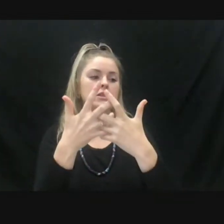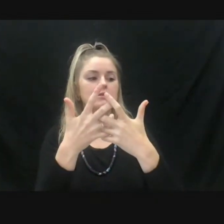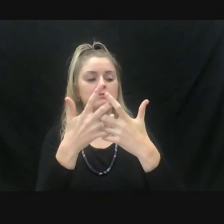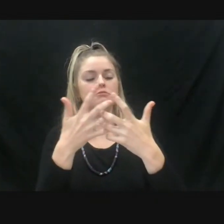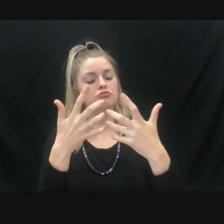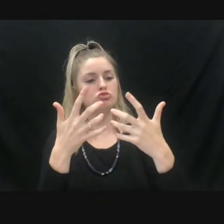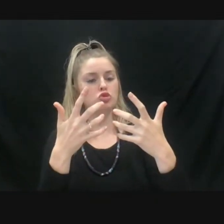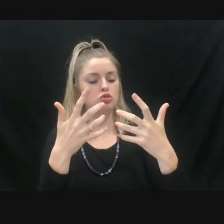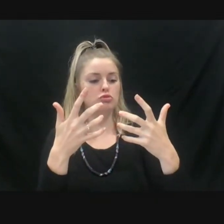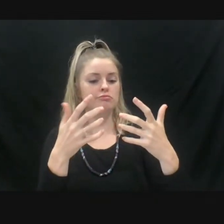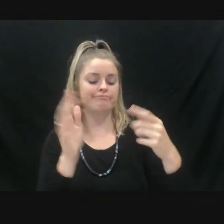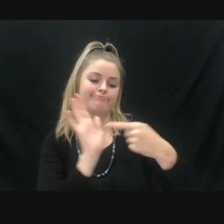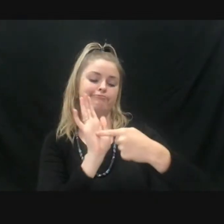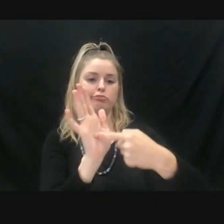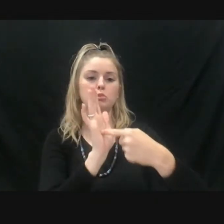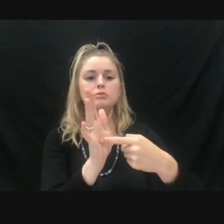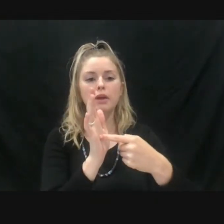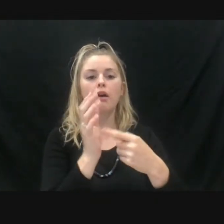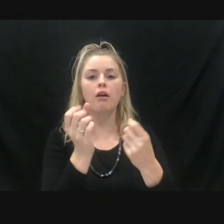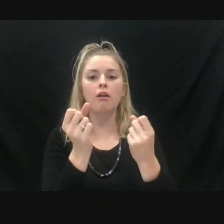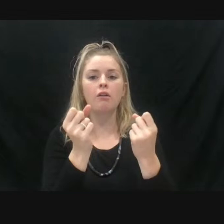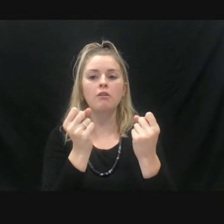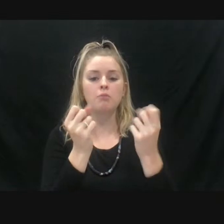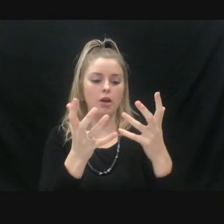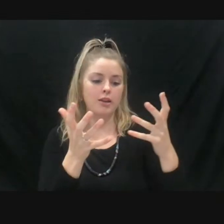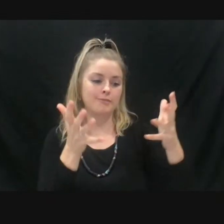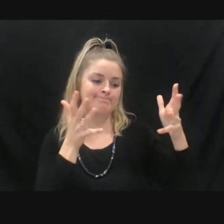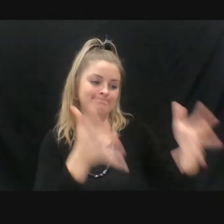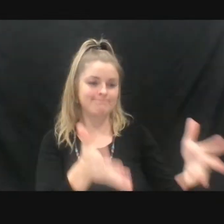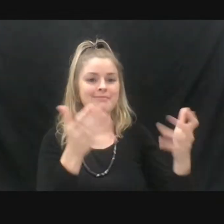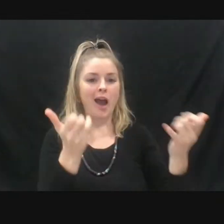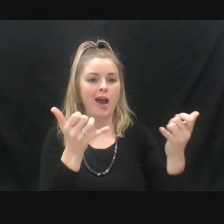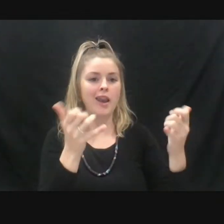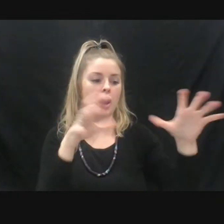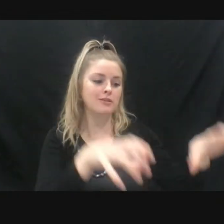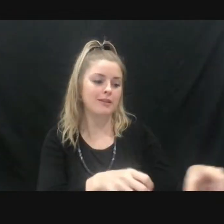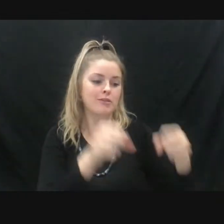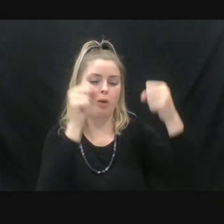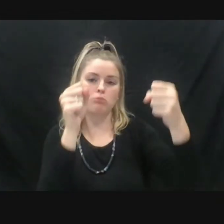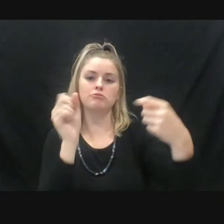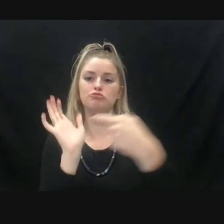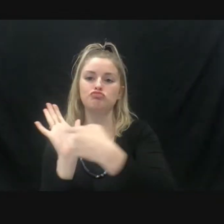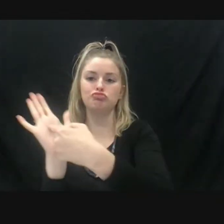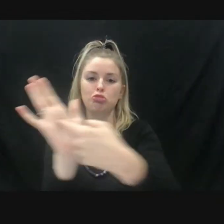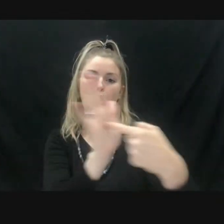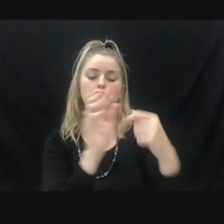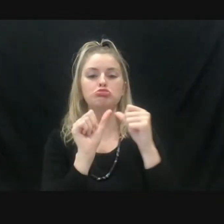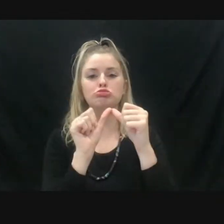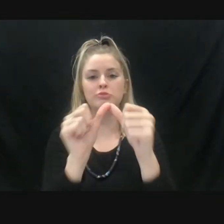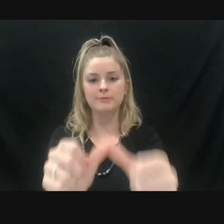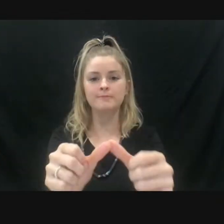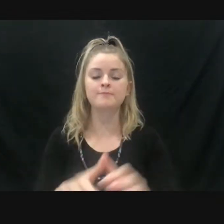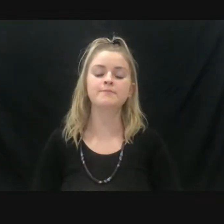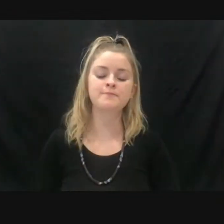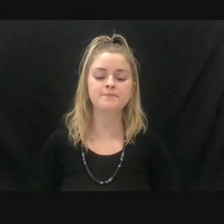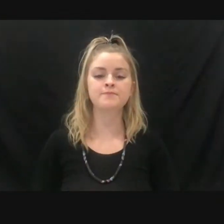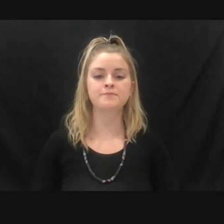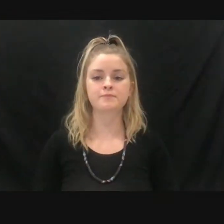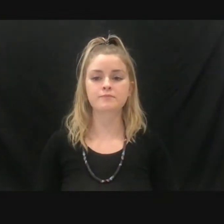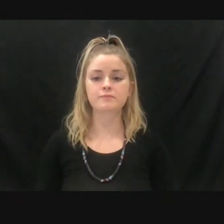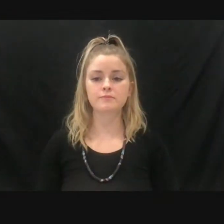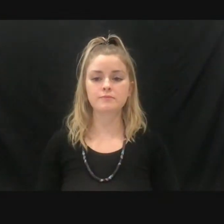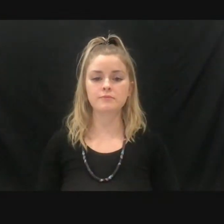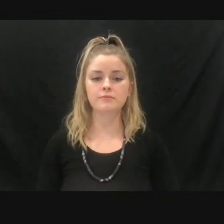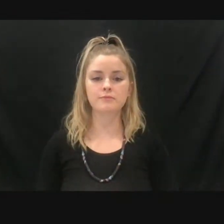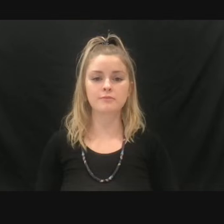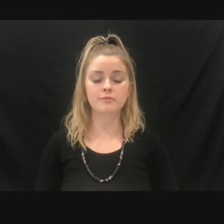references. The Archives Records Project has now been joined by an ambitious effort to search out the